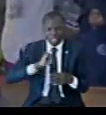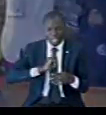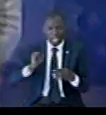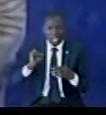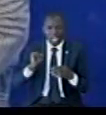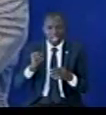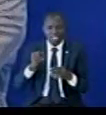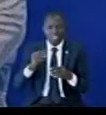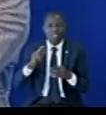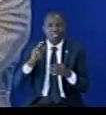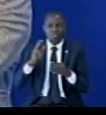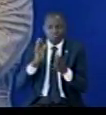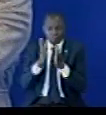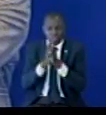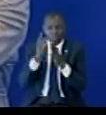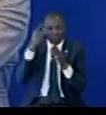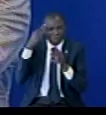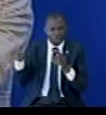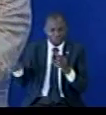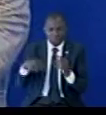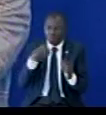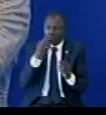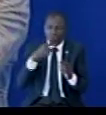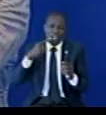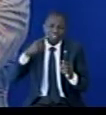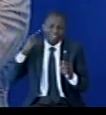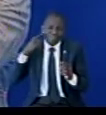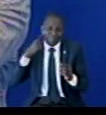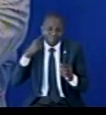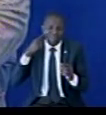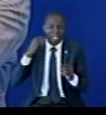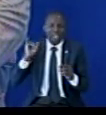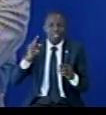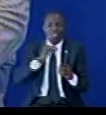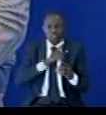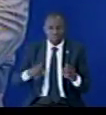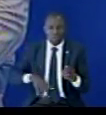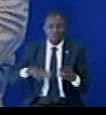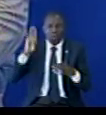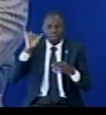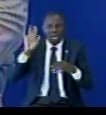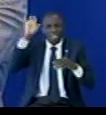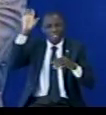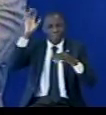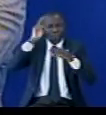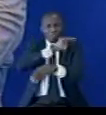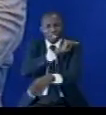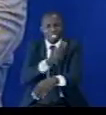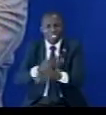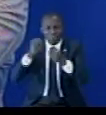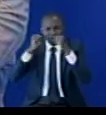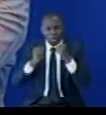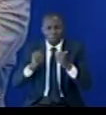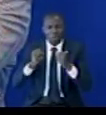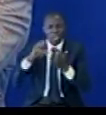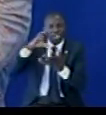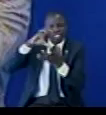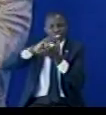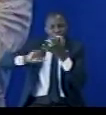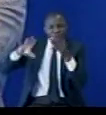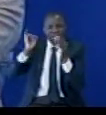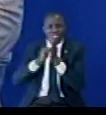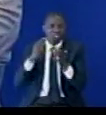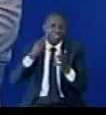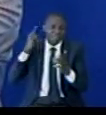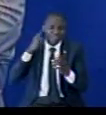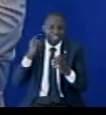those who are deaf and dumb. I pray, Lord, by your mighty power, take that deafness away and